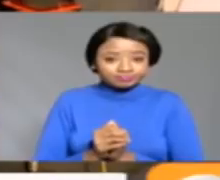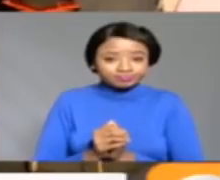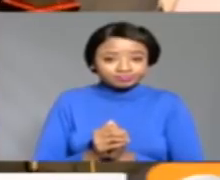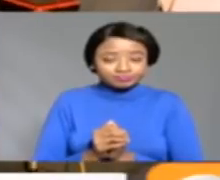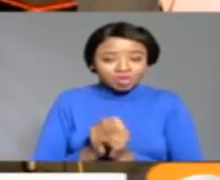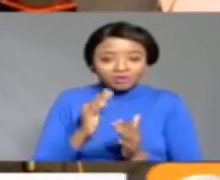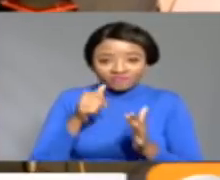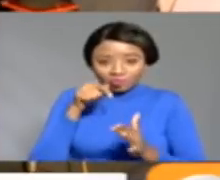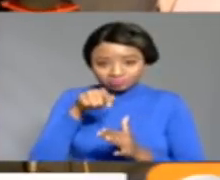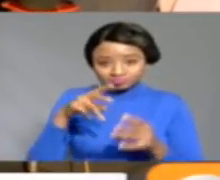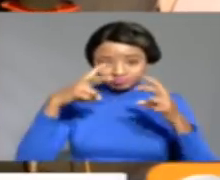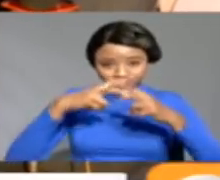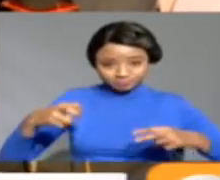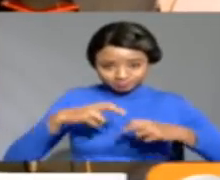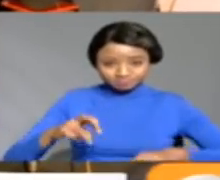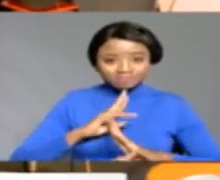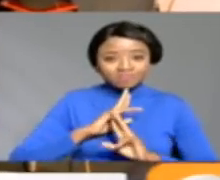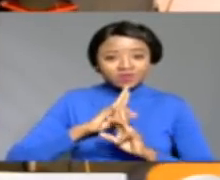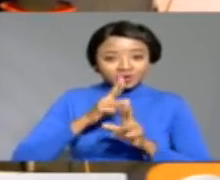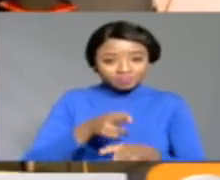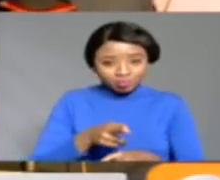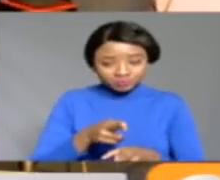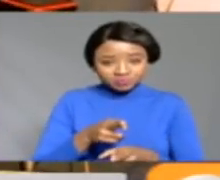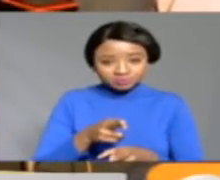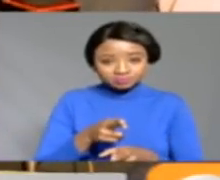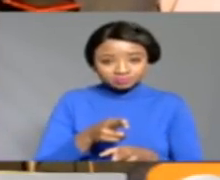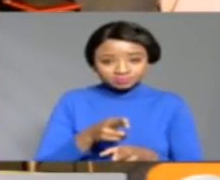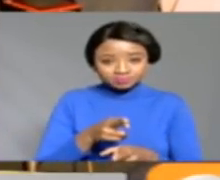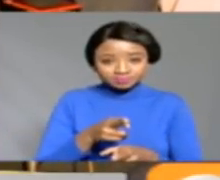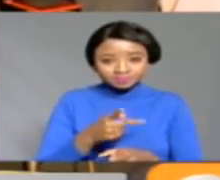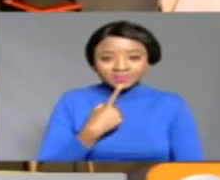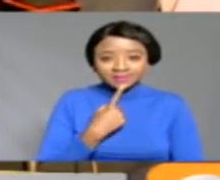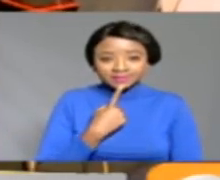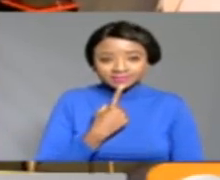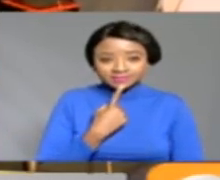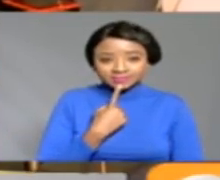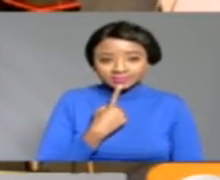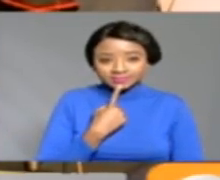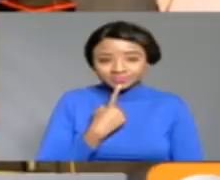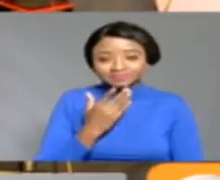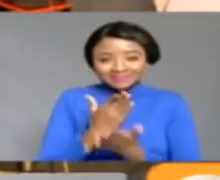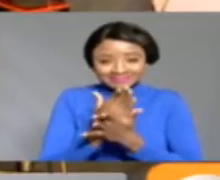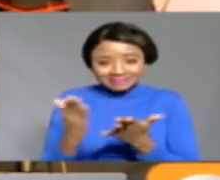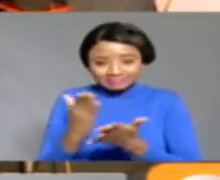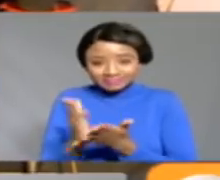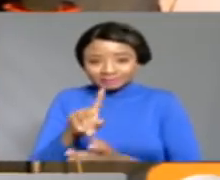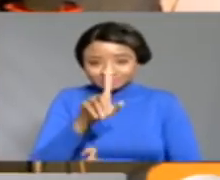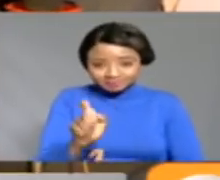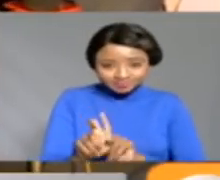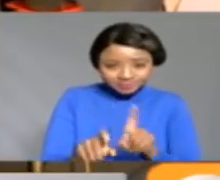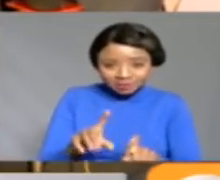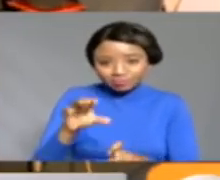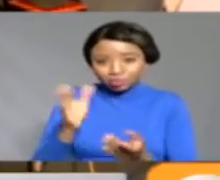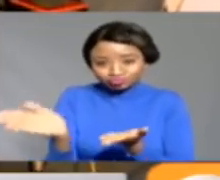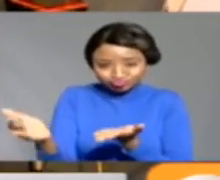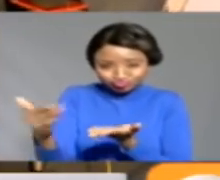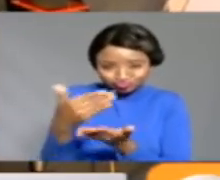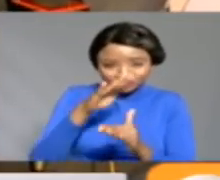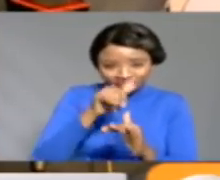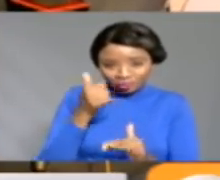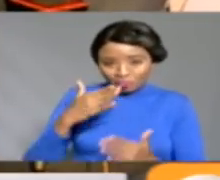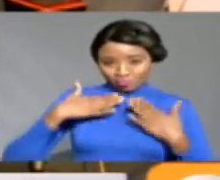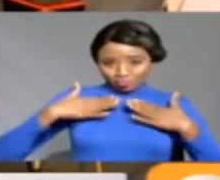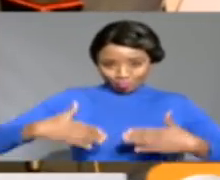autopsy or the post-mortem examination being conducted is the samples that have been collected from her body just to